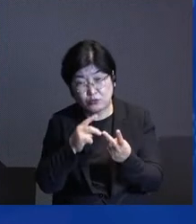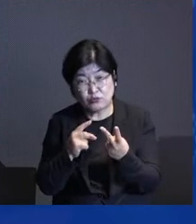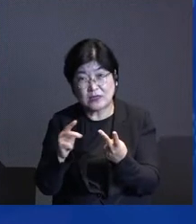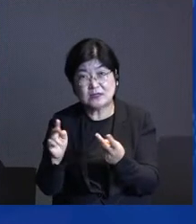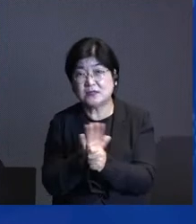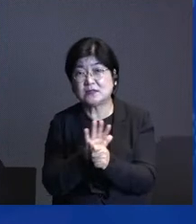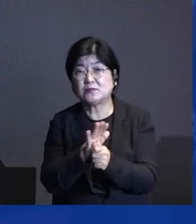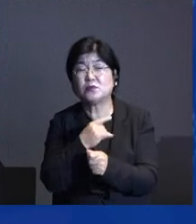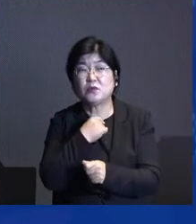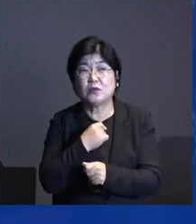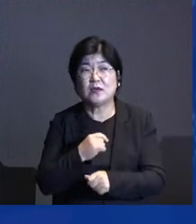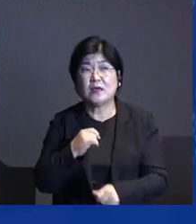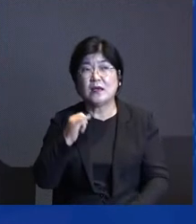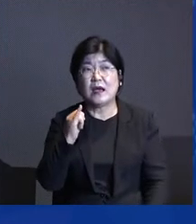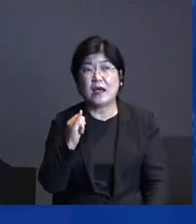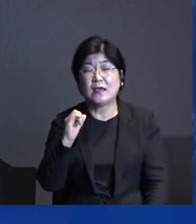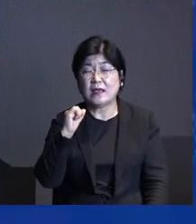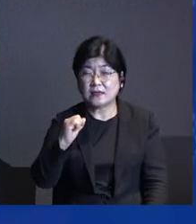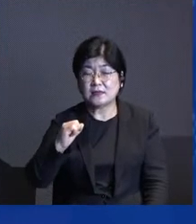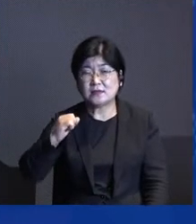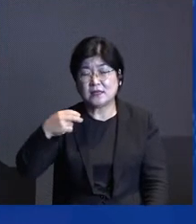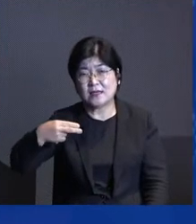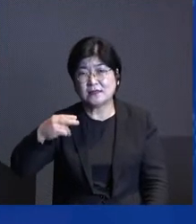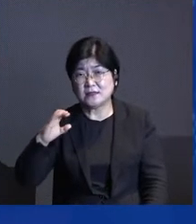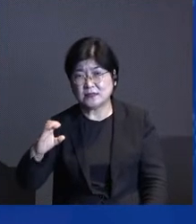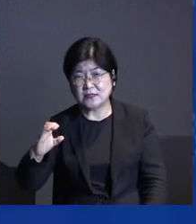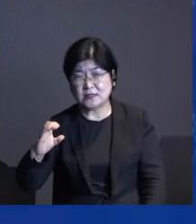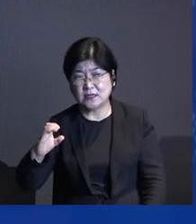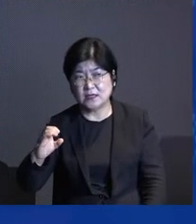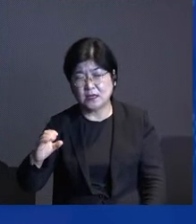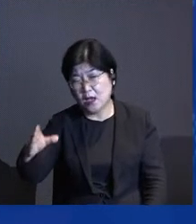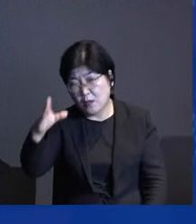needs to meet the diverse care needs of older